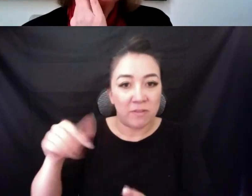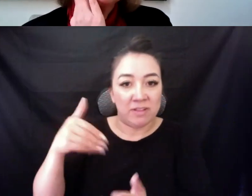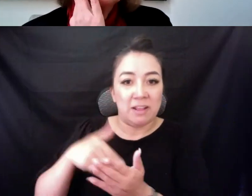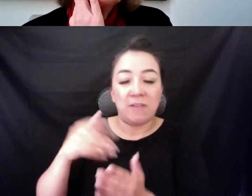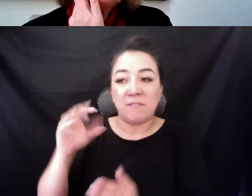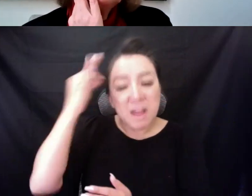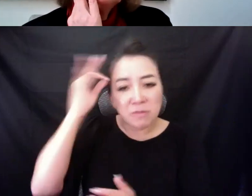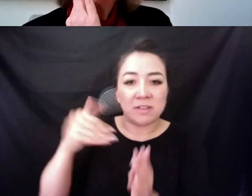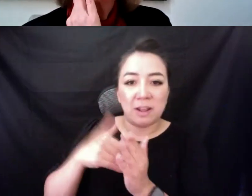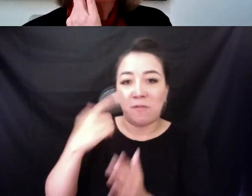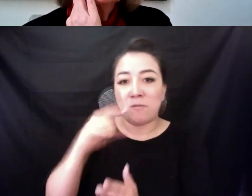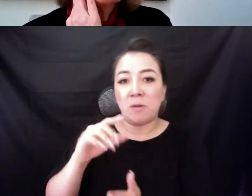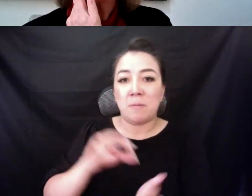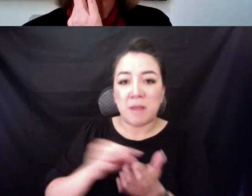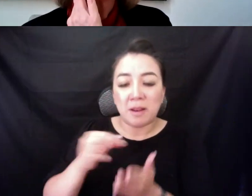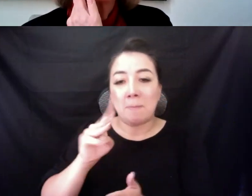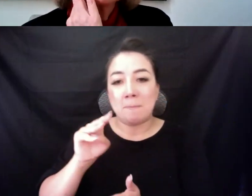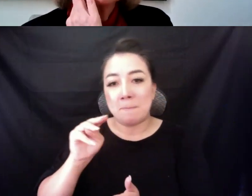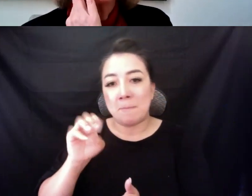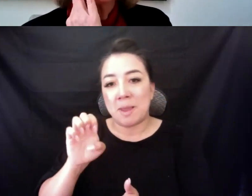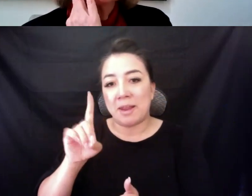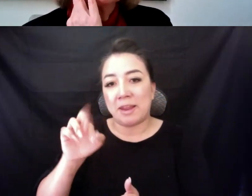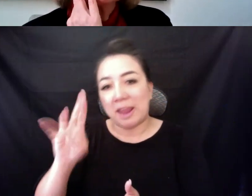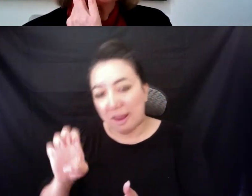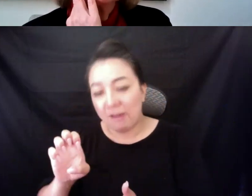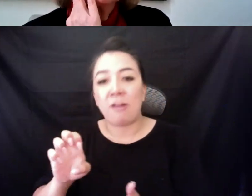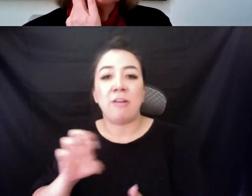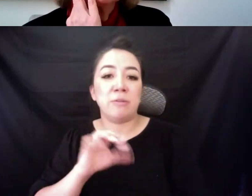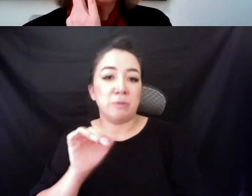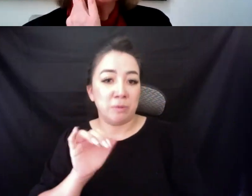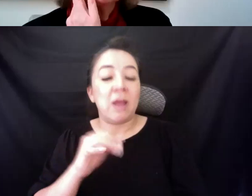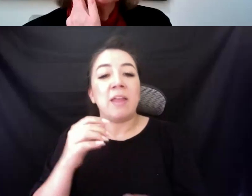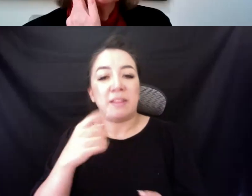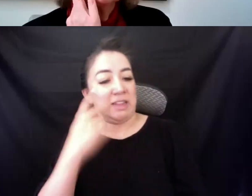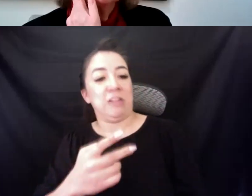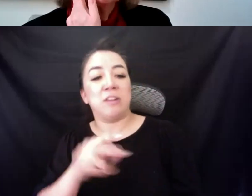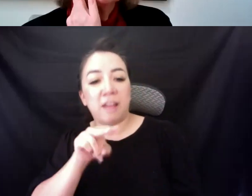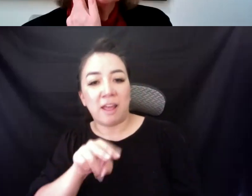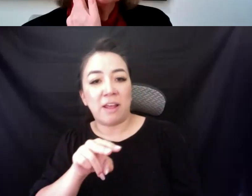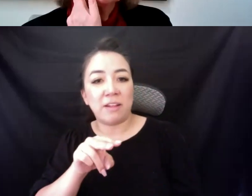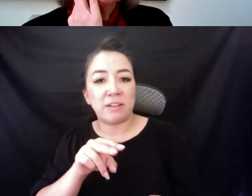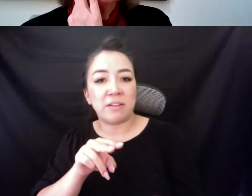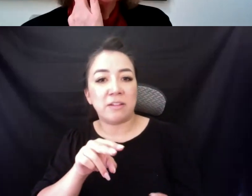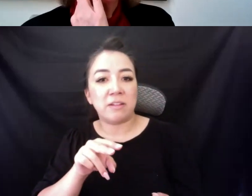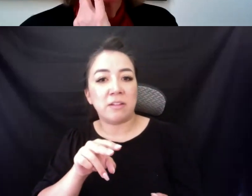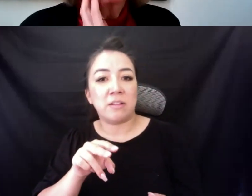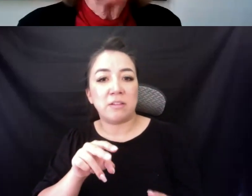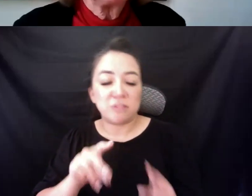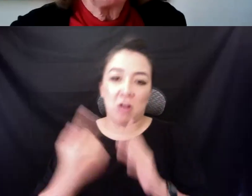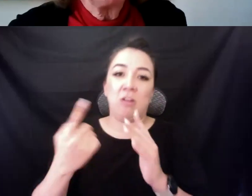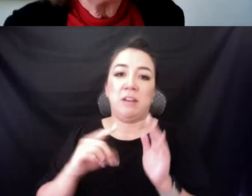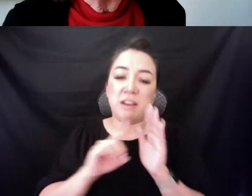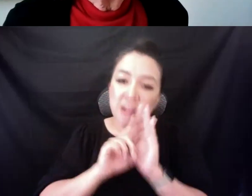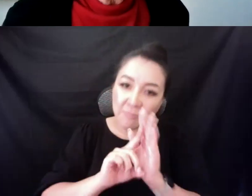Center for Medicare and Medicaid Innovation that would look at the feasibility of launching a